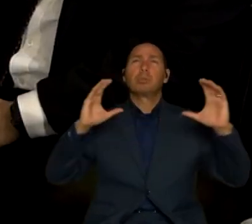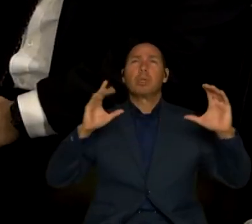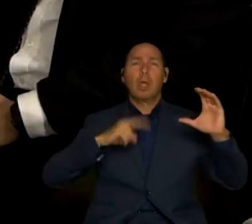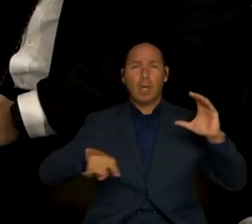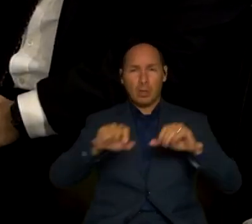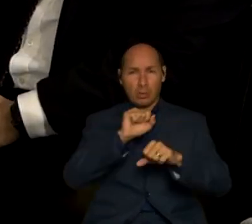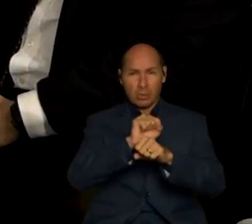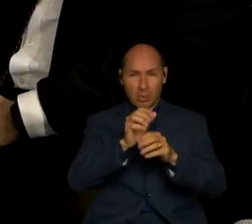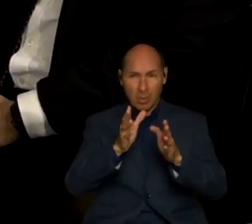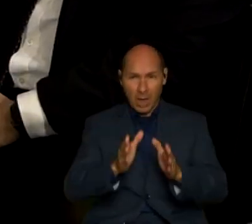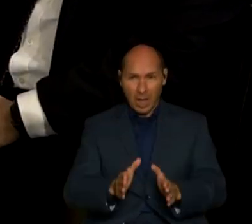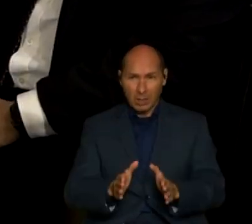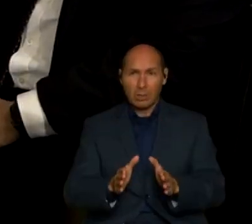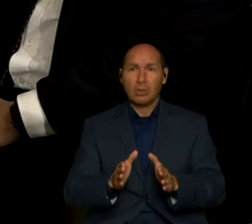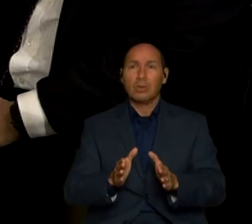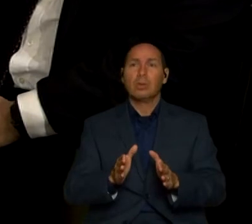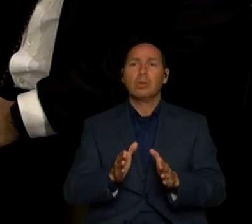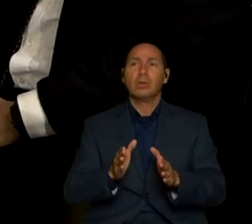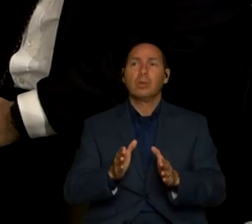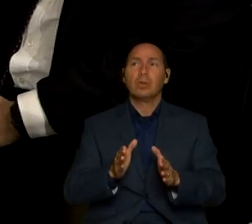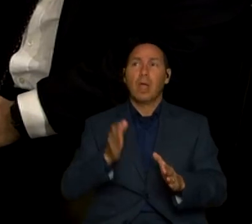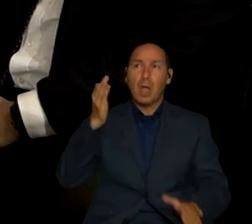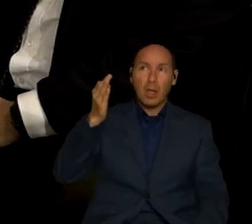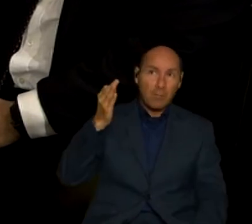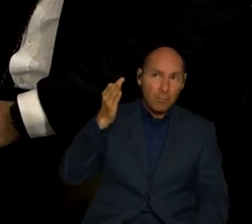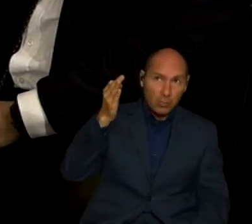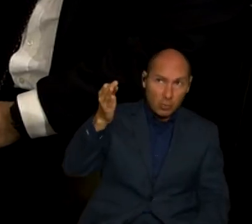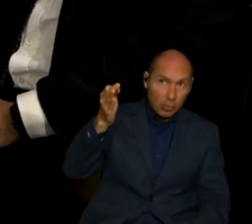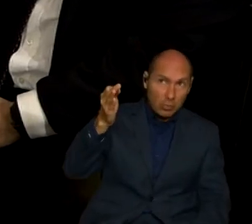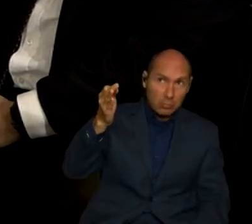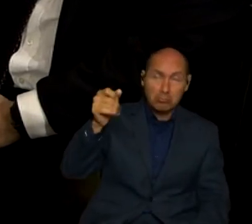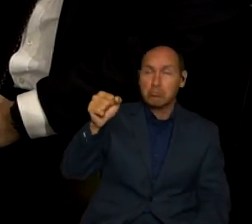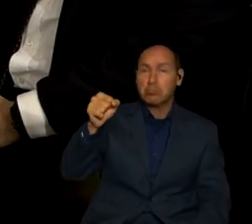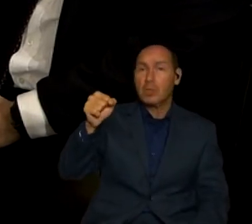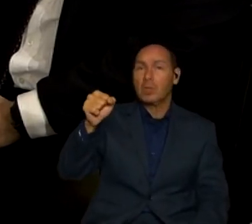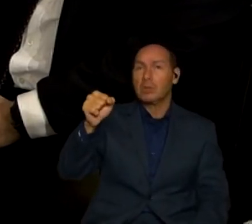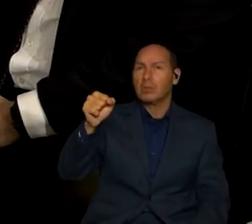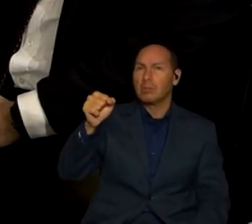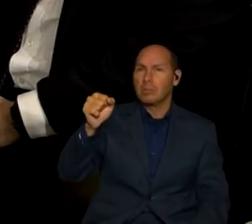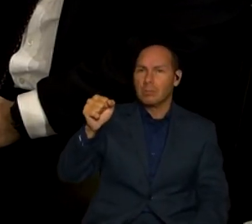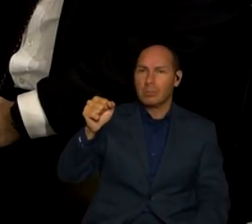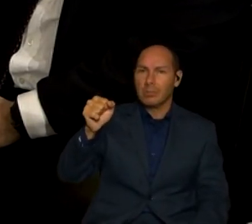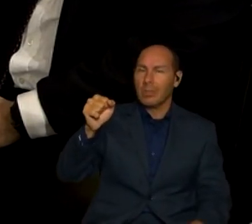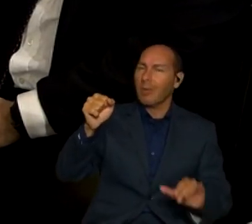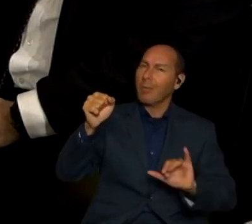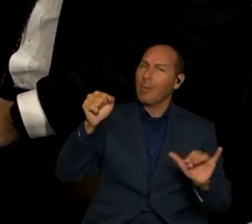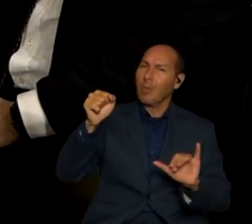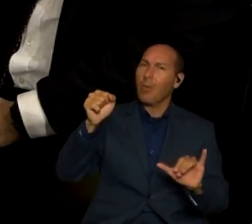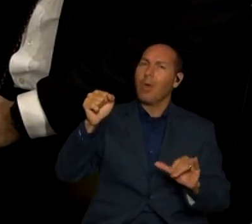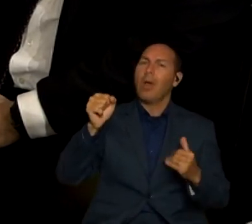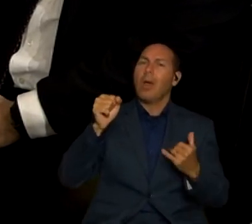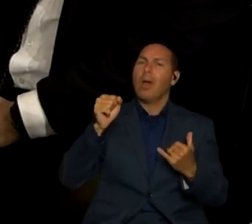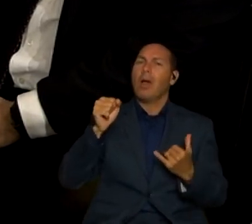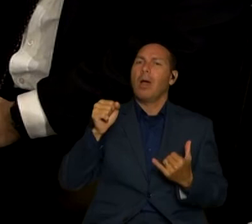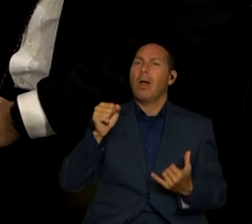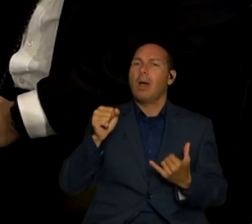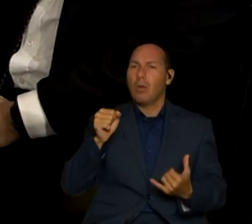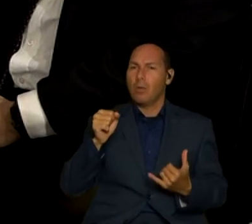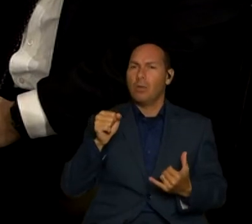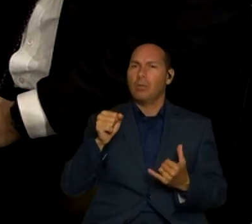employees, not only future employees, but our current talent is